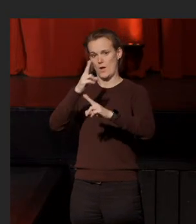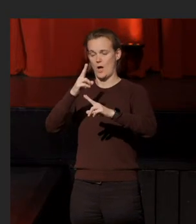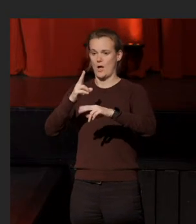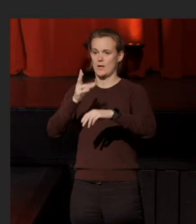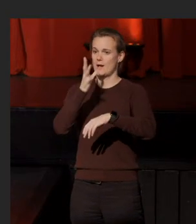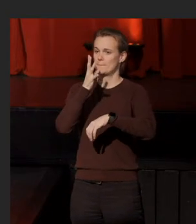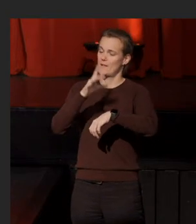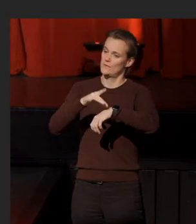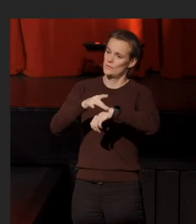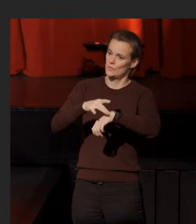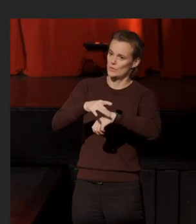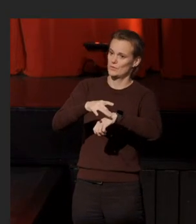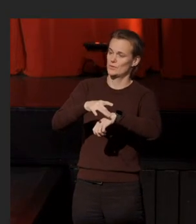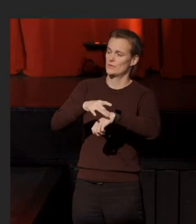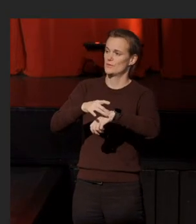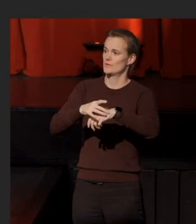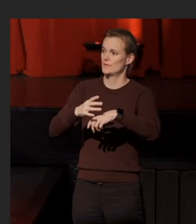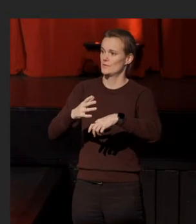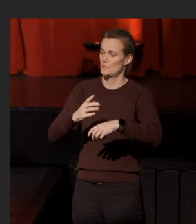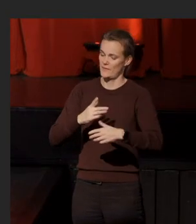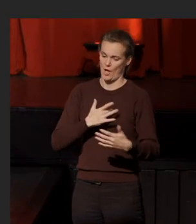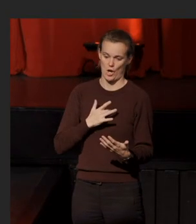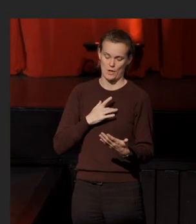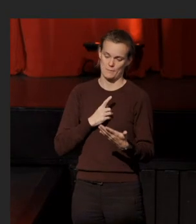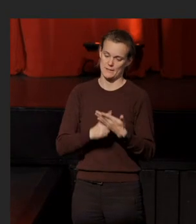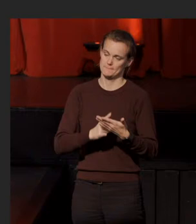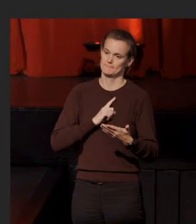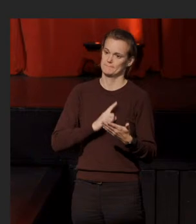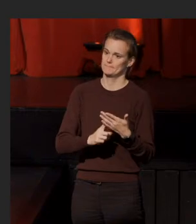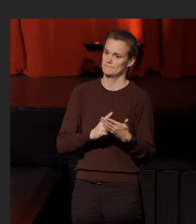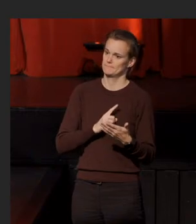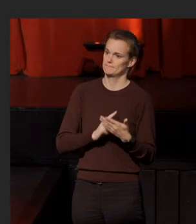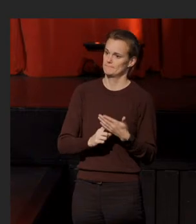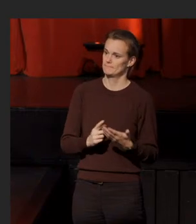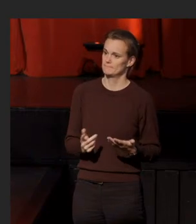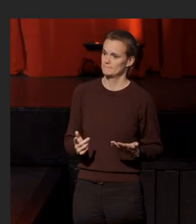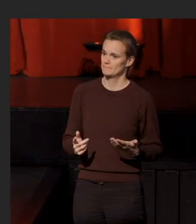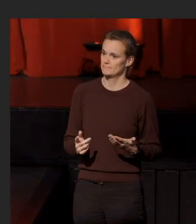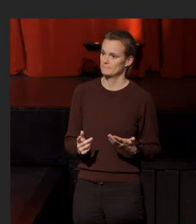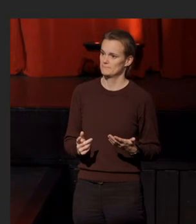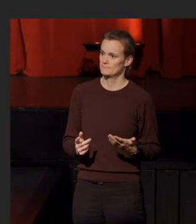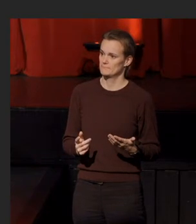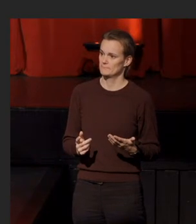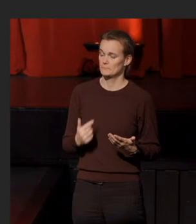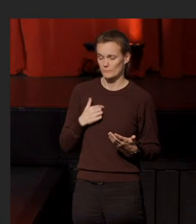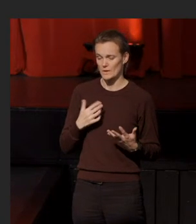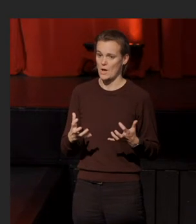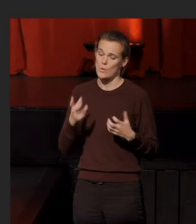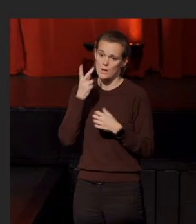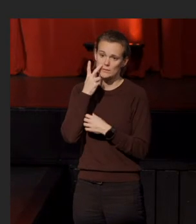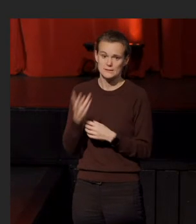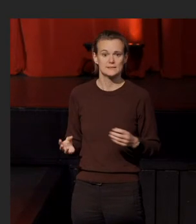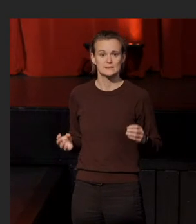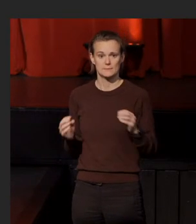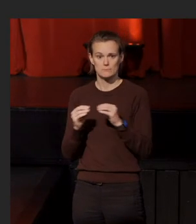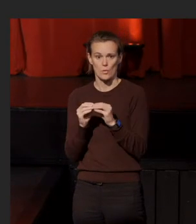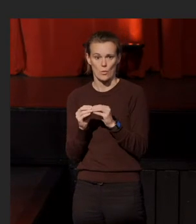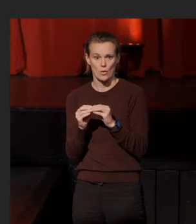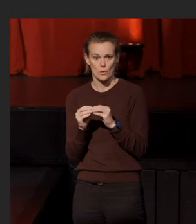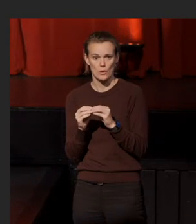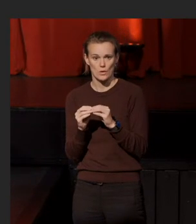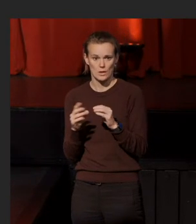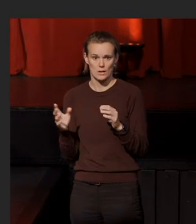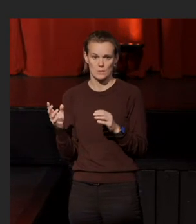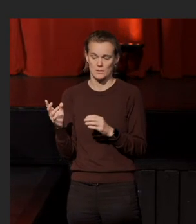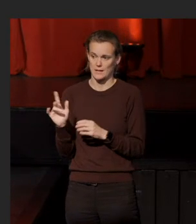common heartbeat and a heartbeat that we are experiencing as individuals. I'd like to see more moments like that in which we